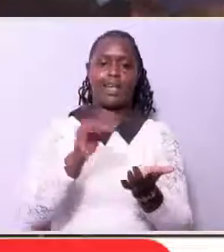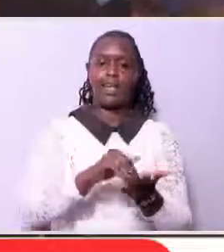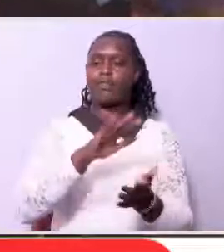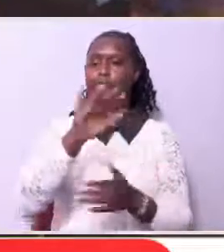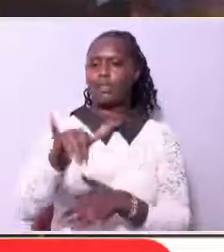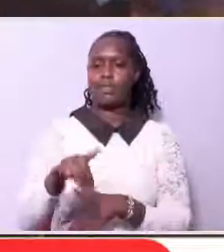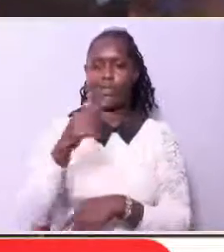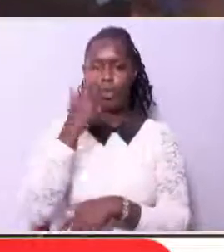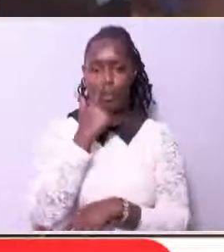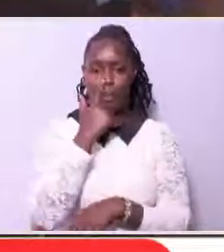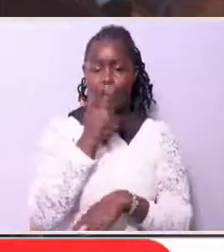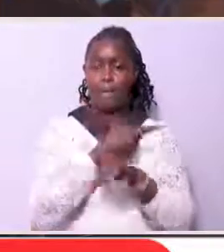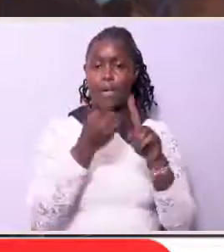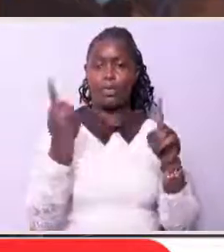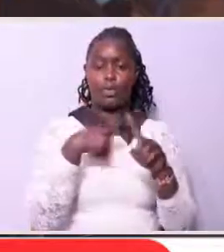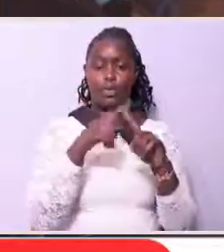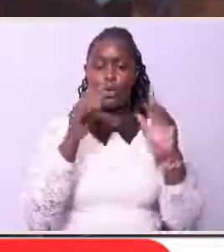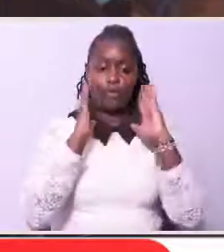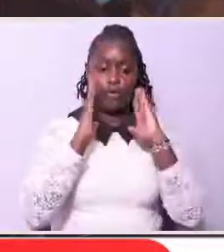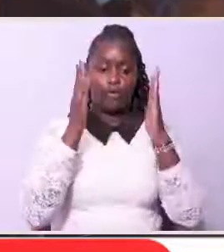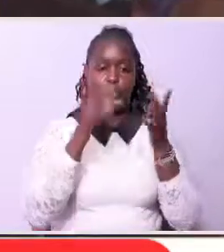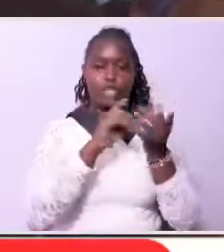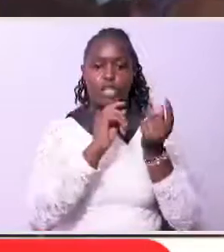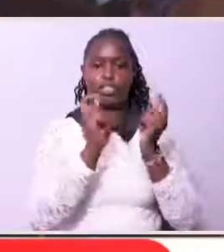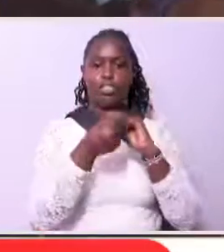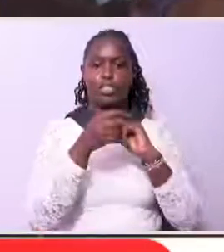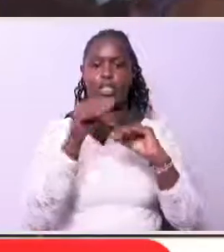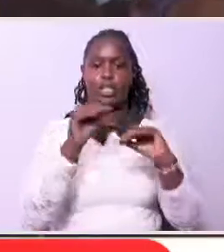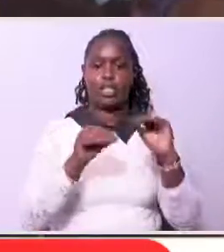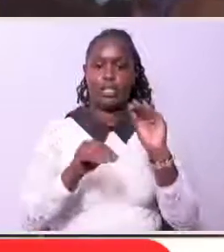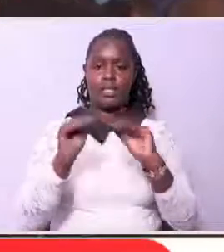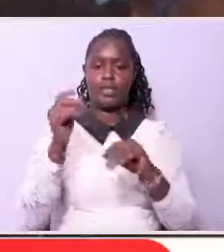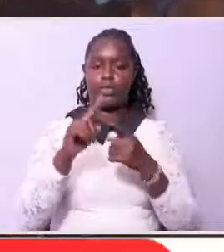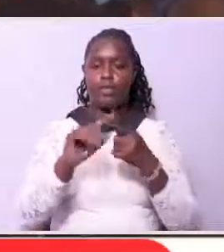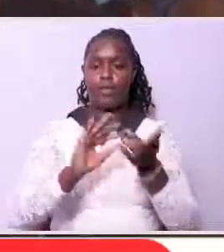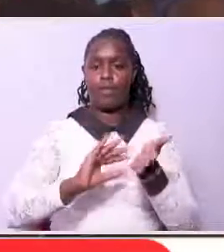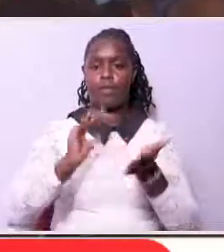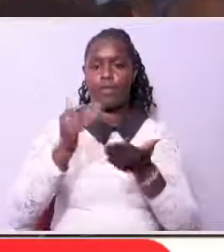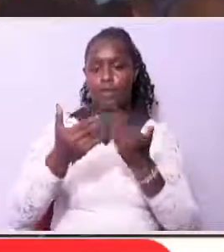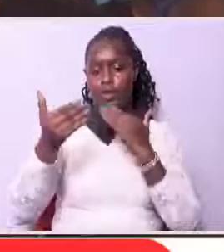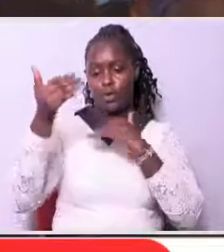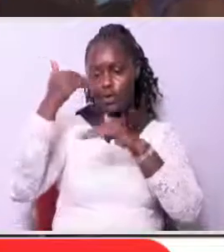We have just refocused and changed the strategy of funding university